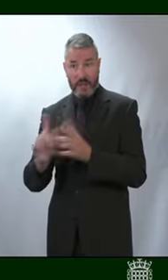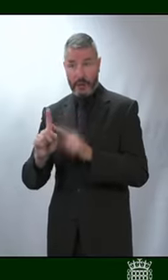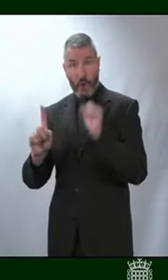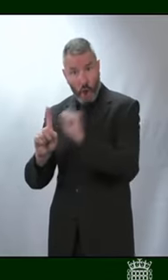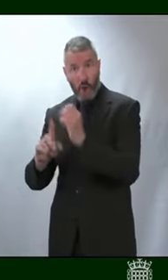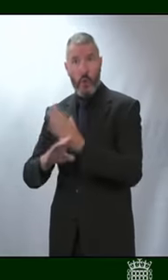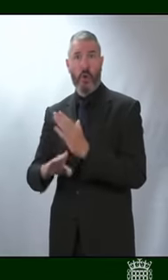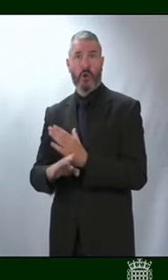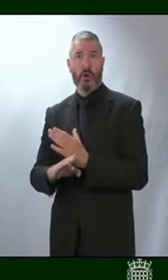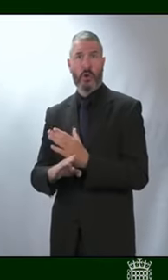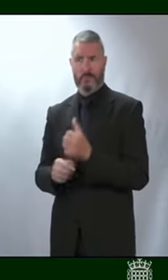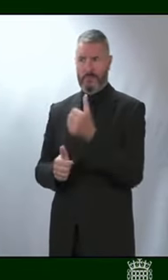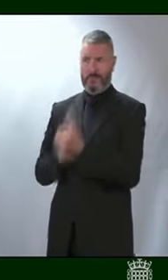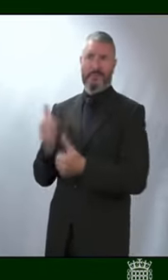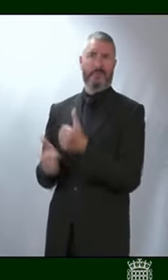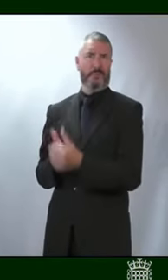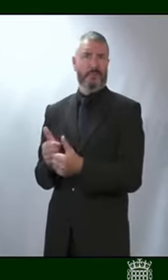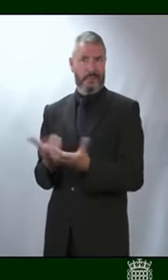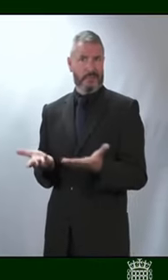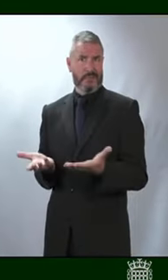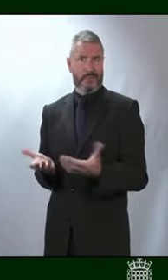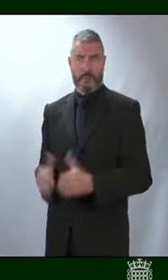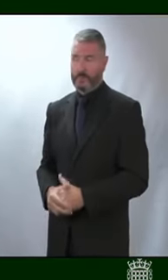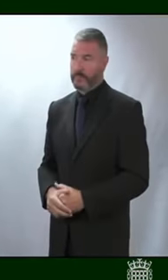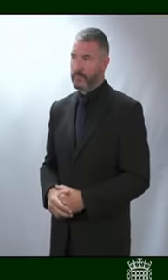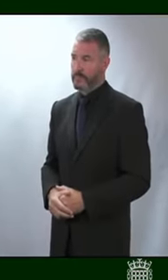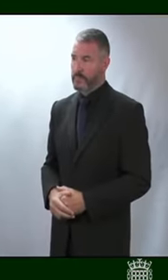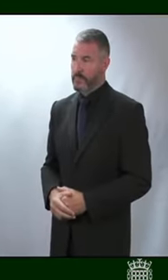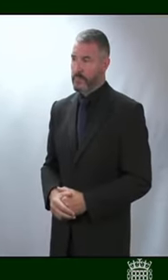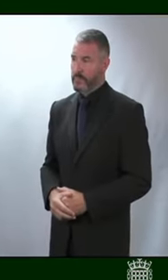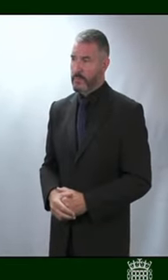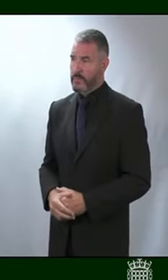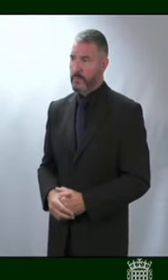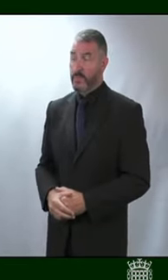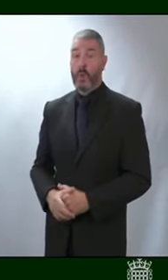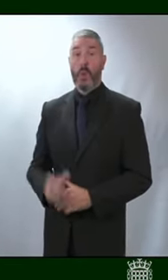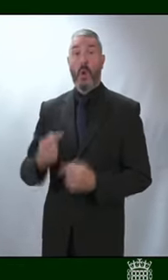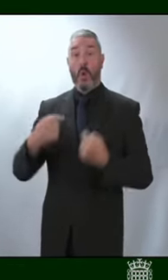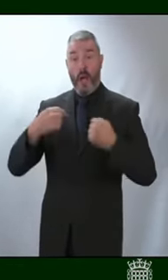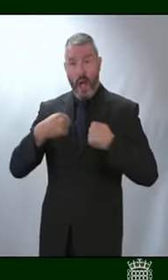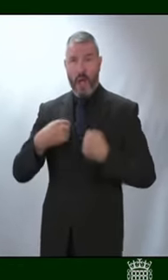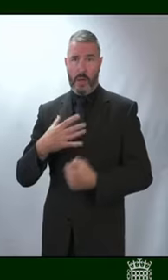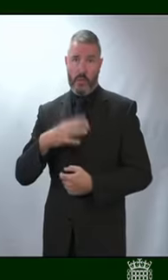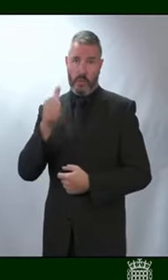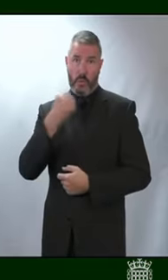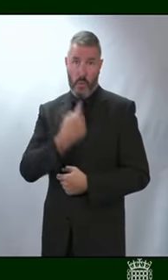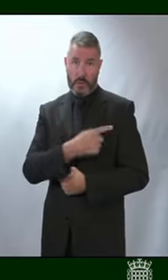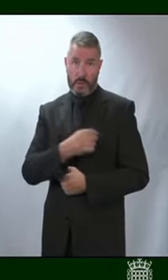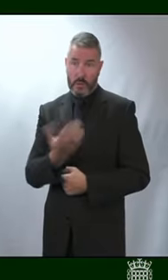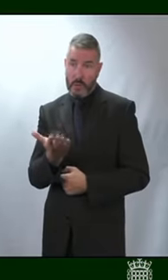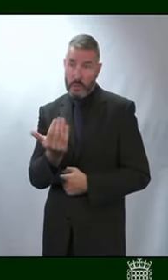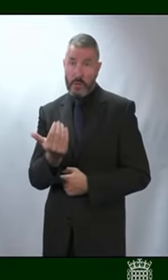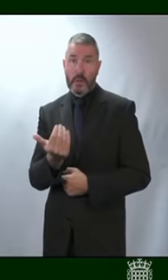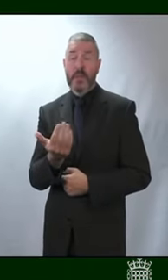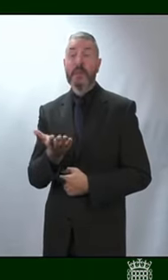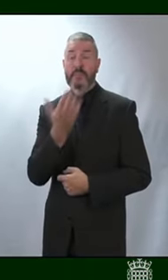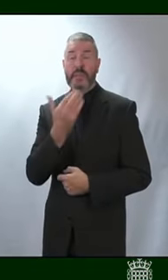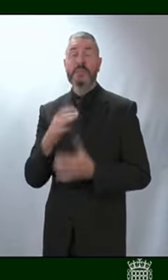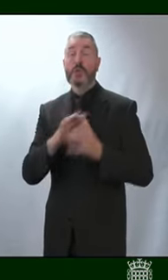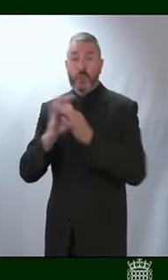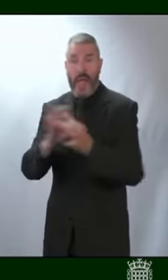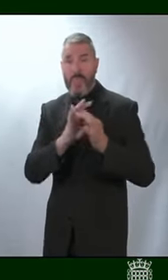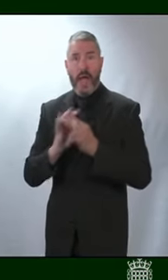team, and I think actually, again, what we want to hear, and what I frankly want to hear, is more of the spirit of